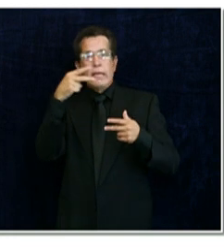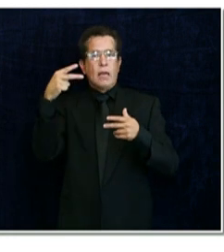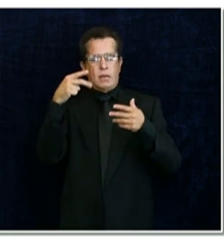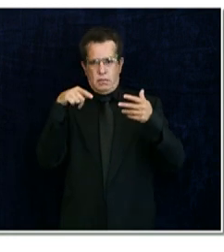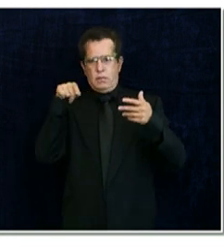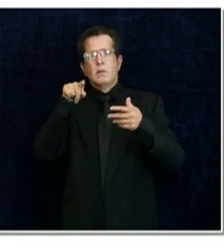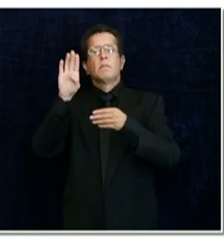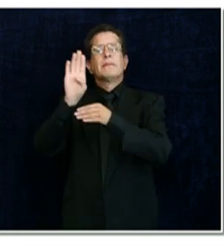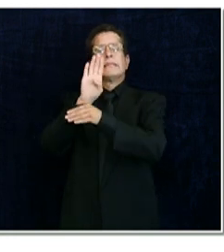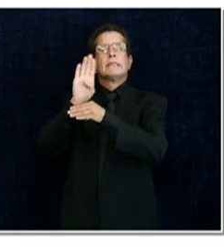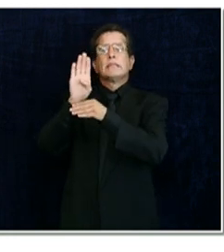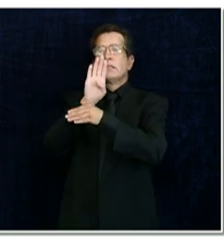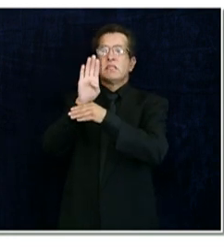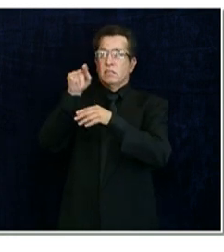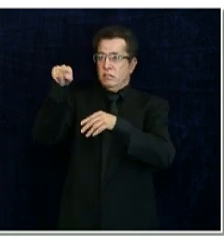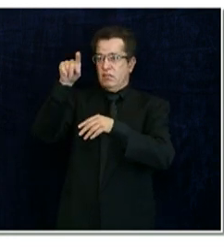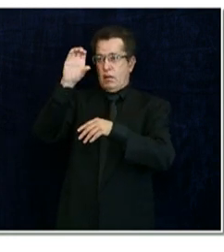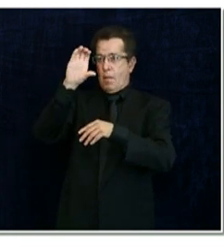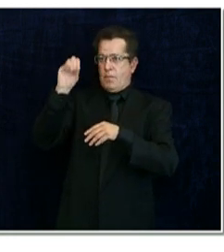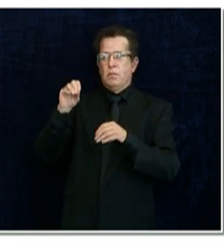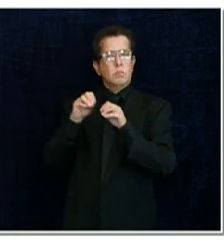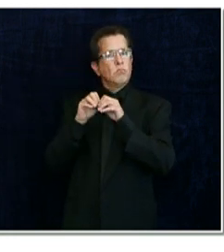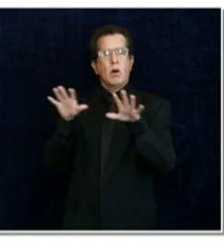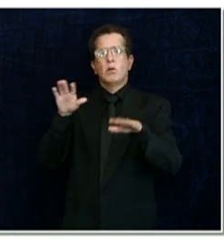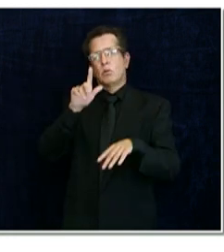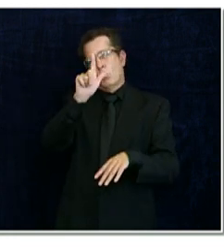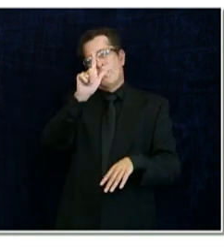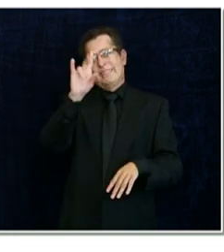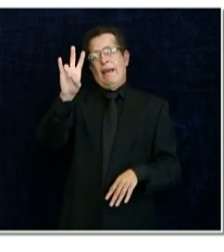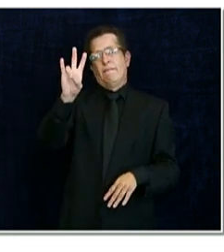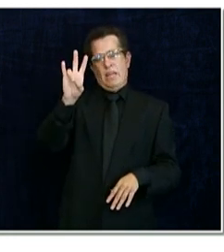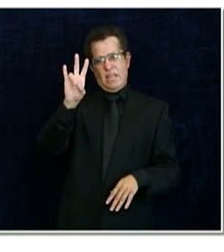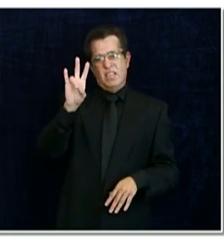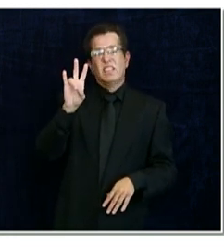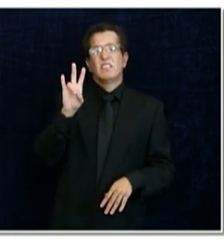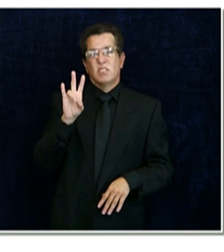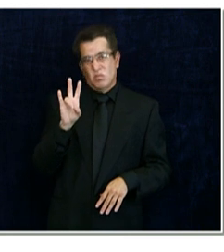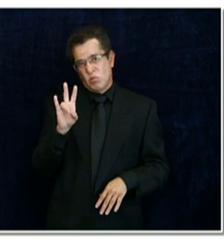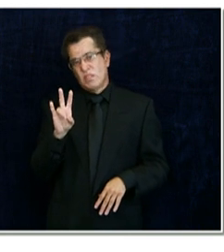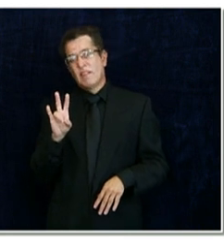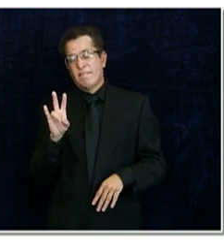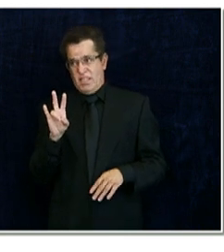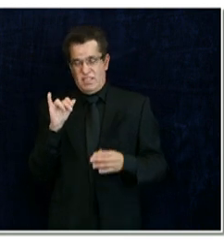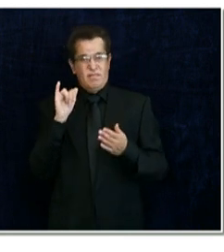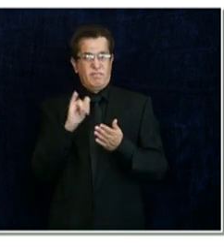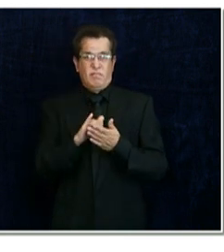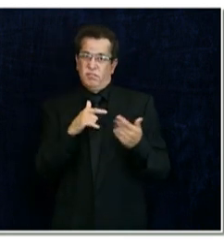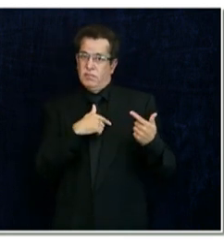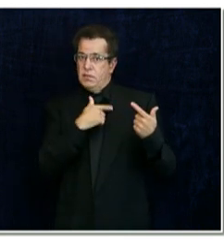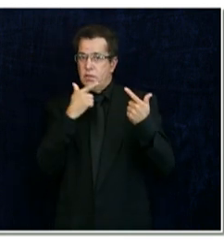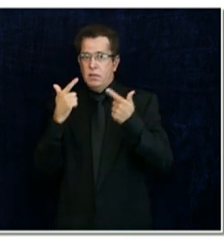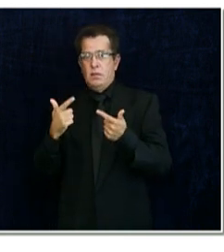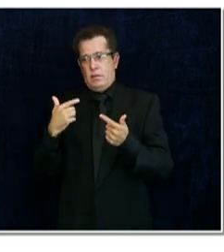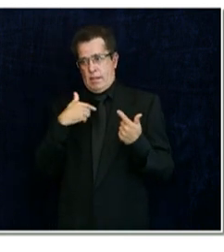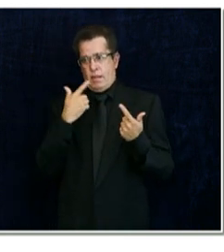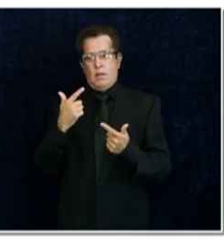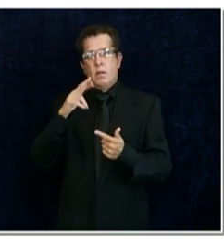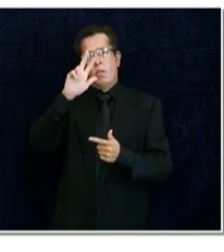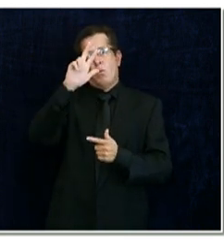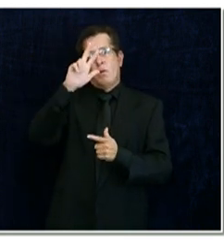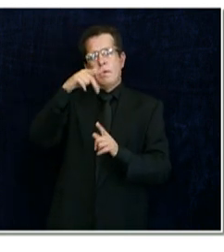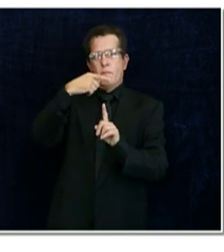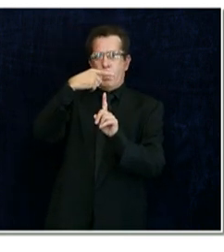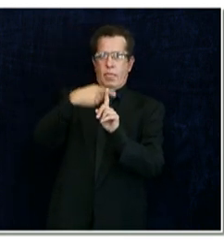is businesses at a total of 27 across the last 3 months, including just the